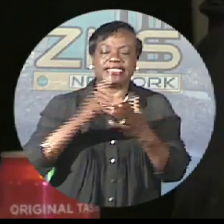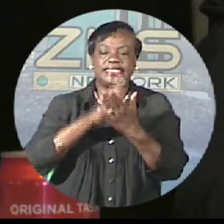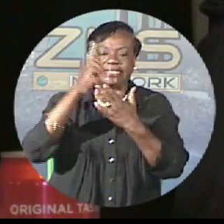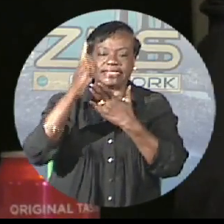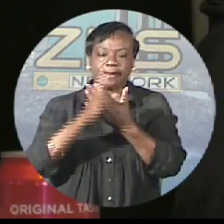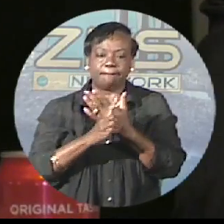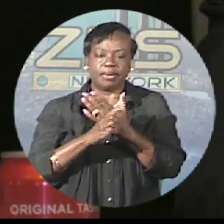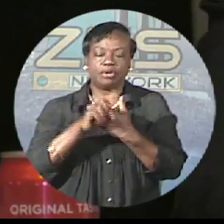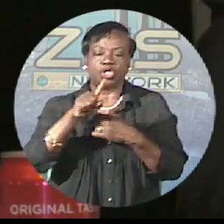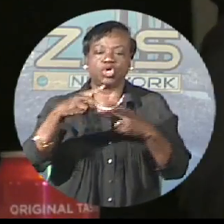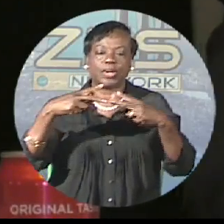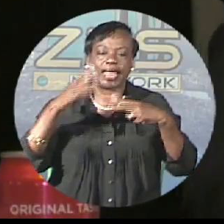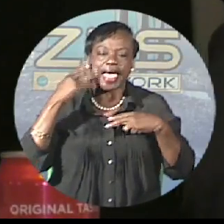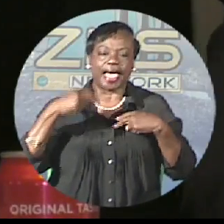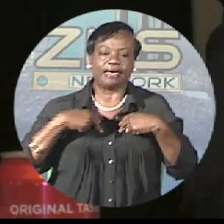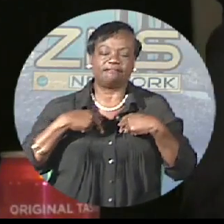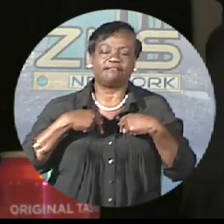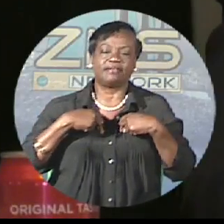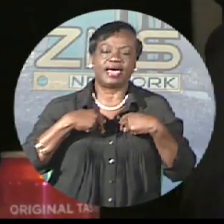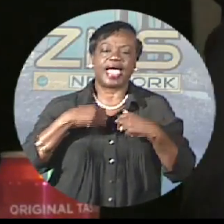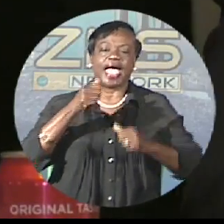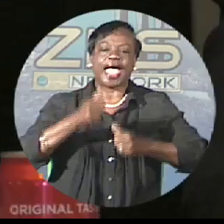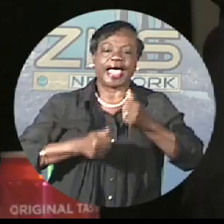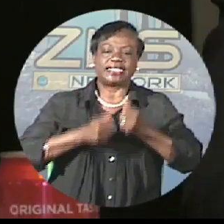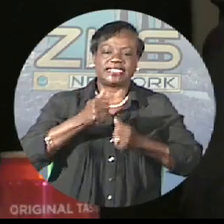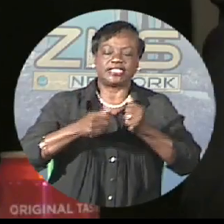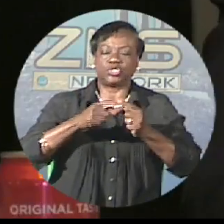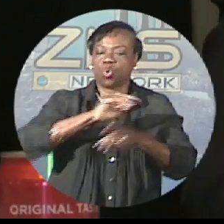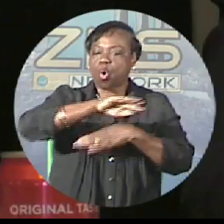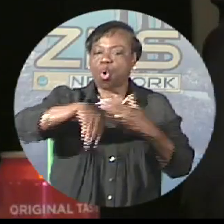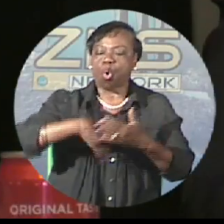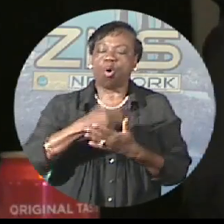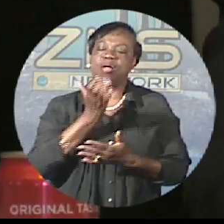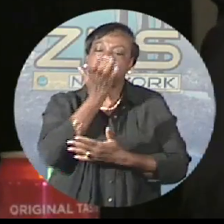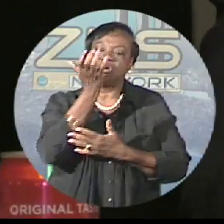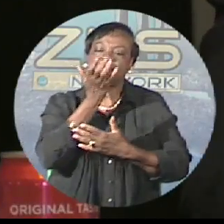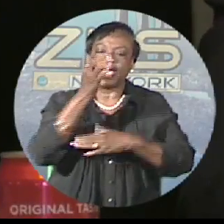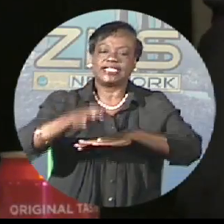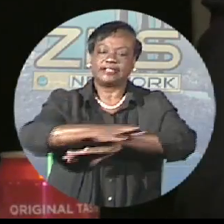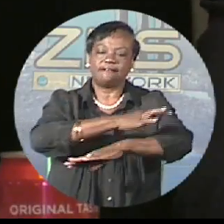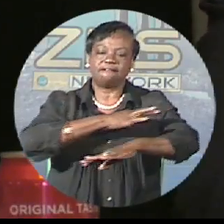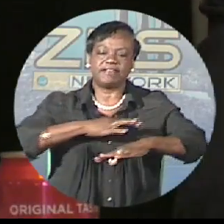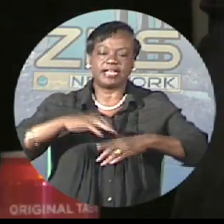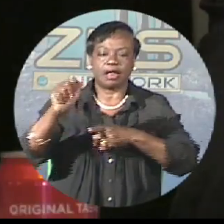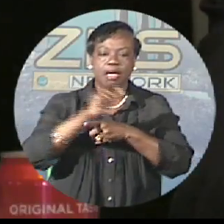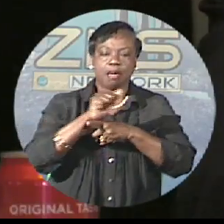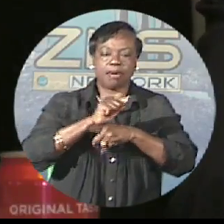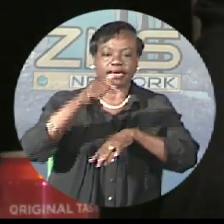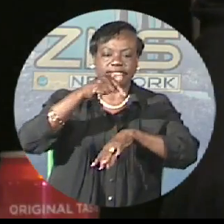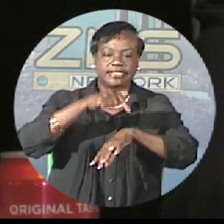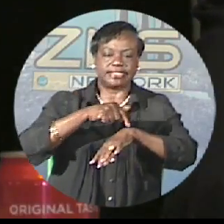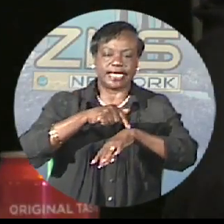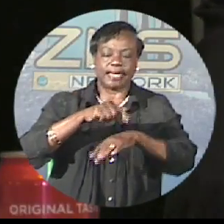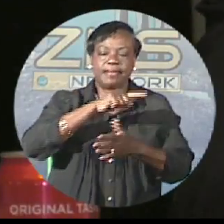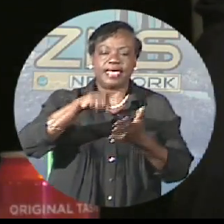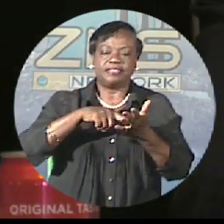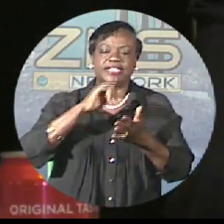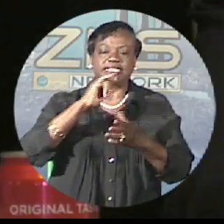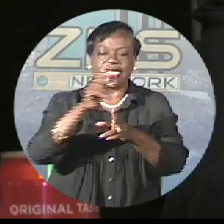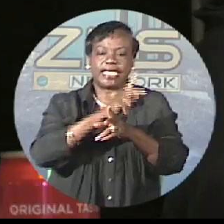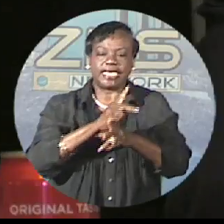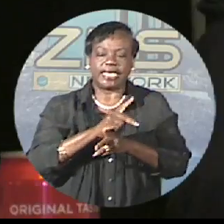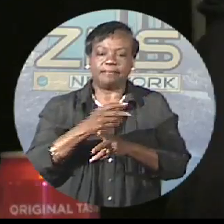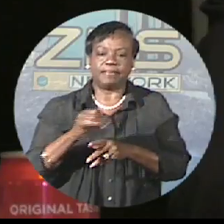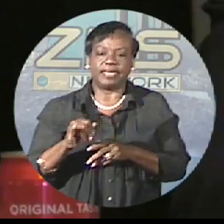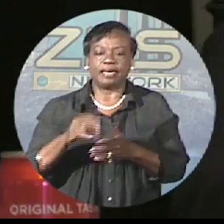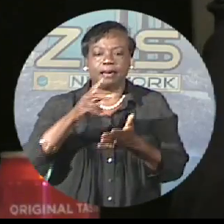to the all-grass fields for your practice times ahead of the game. And so this is in keeping it part and